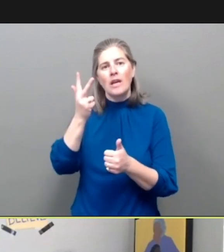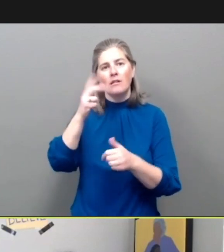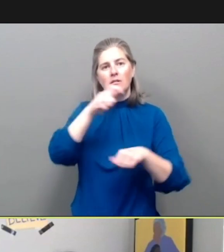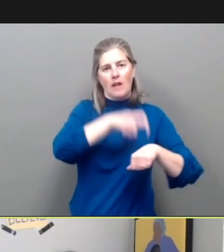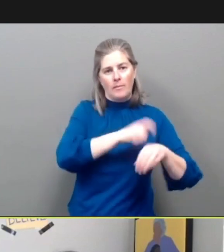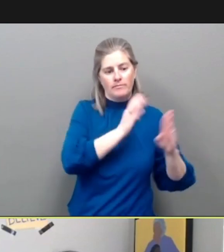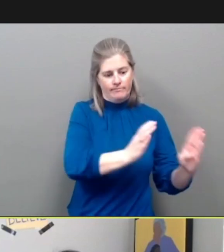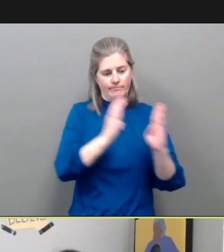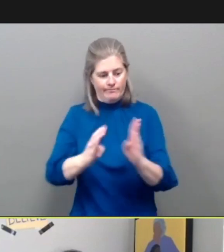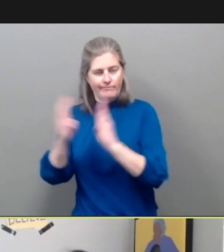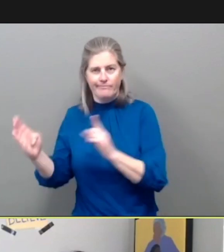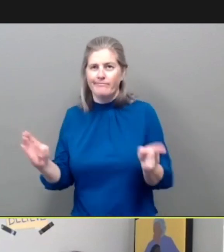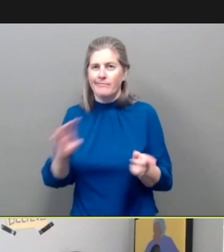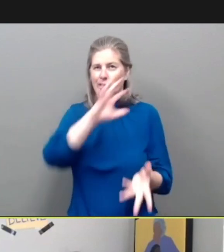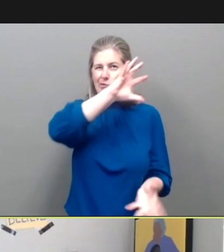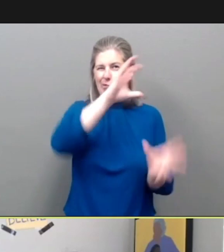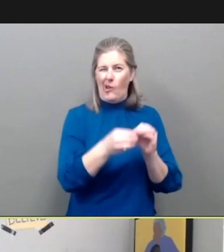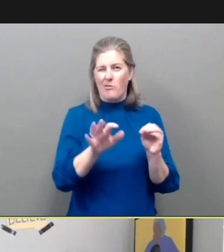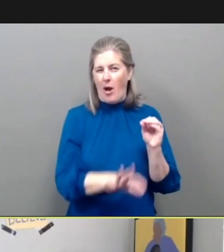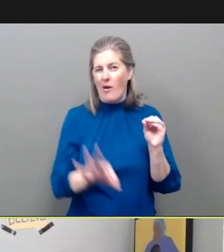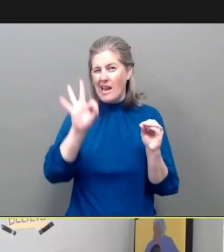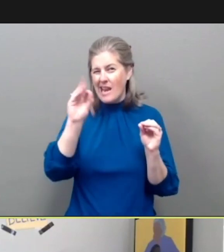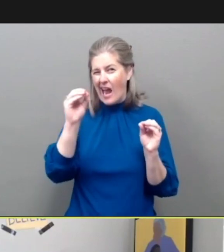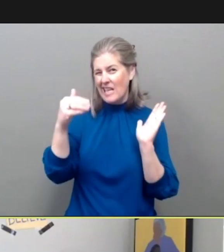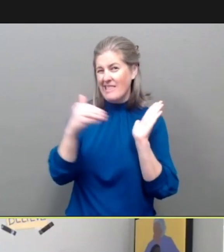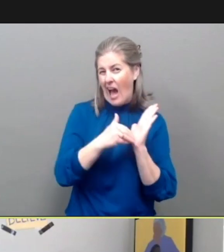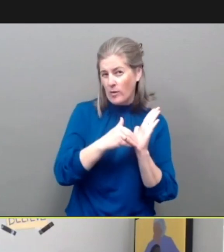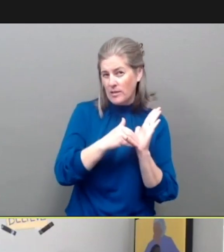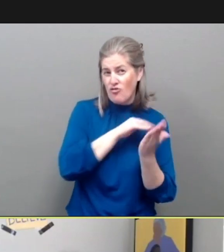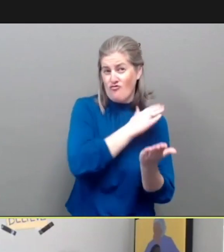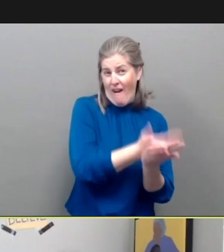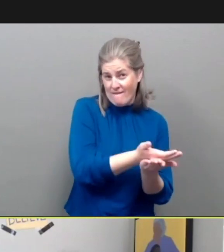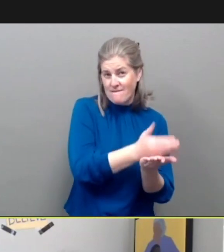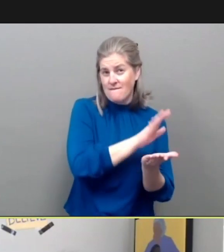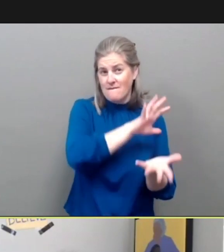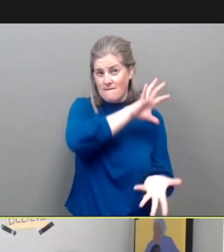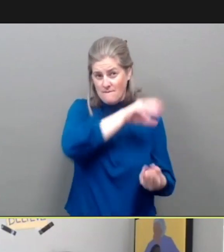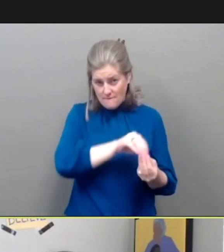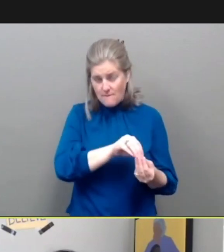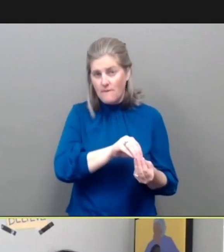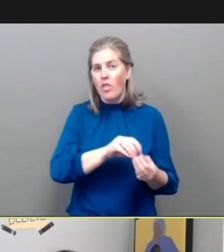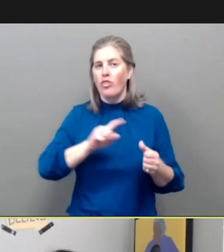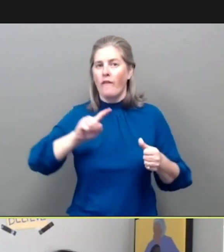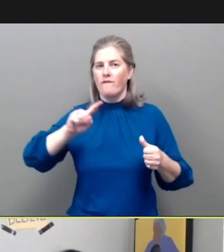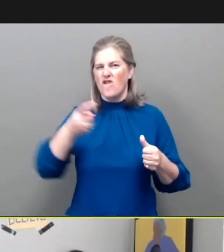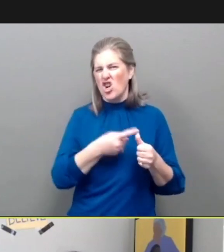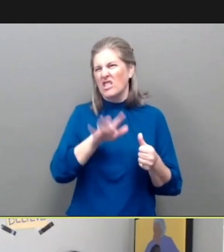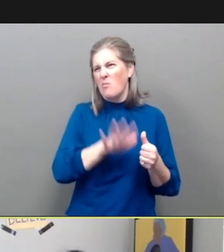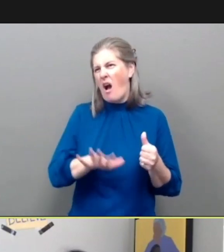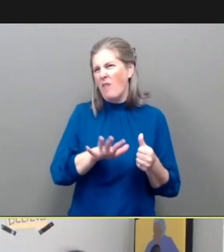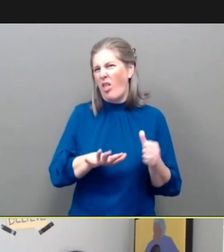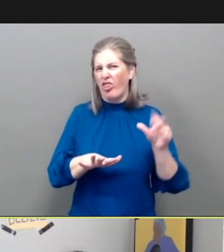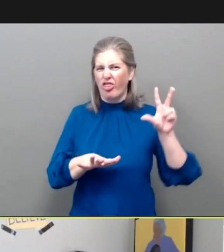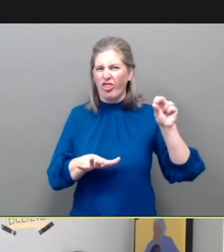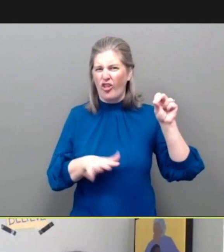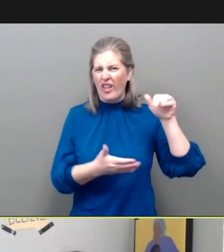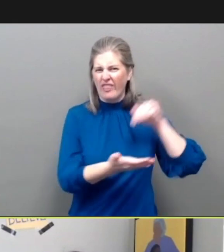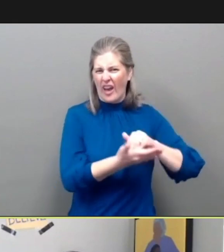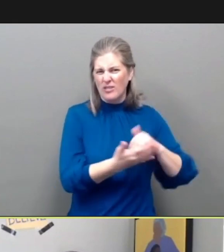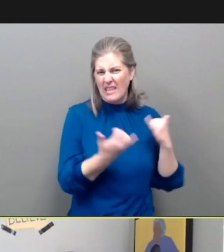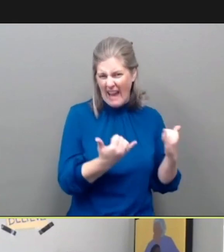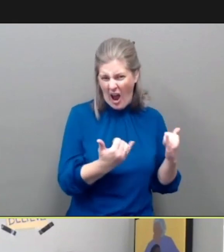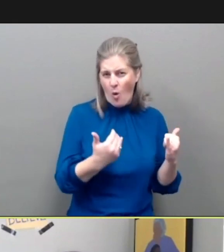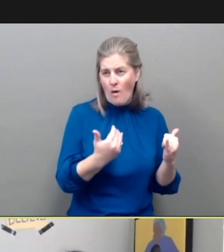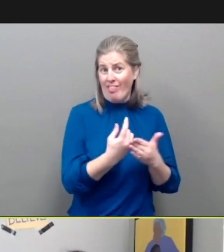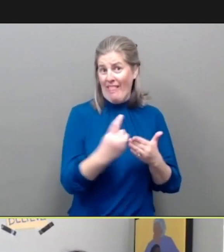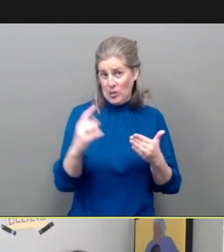a total about 90,000 doses that are coming into the state. So we got our first approximately 30,000 doses